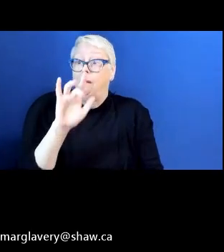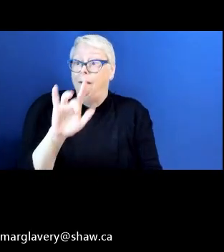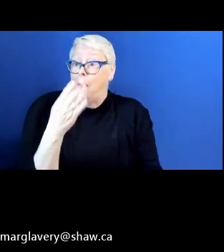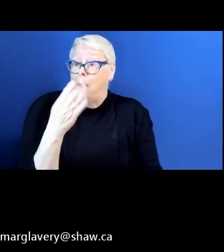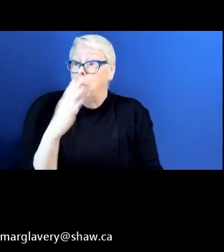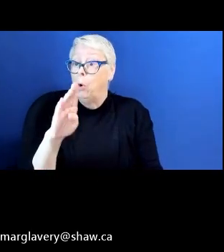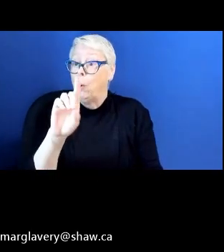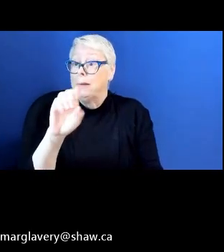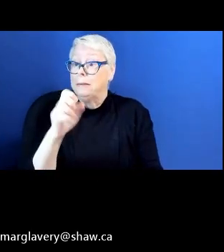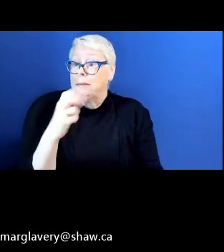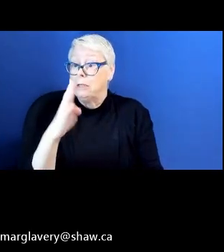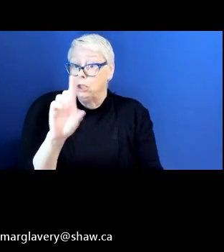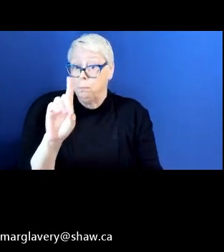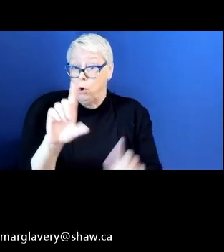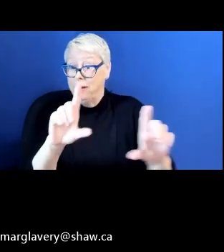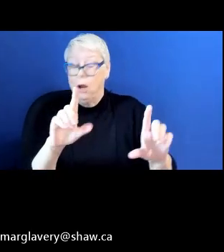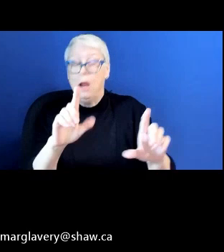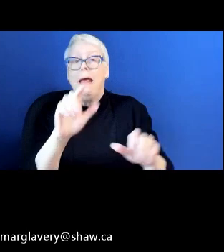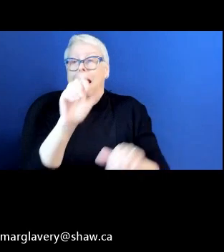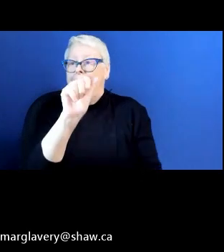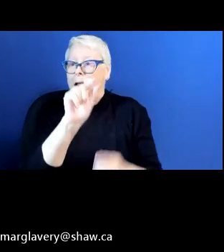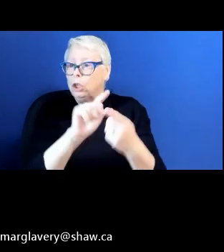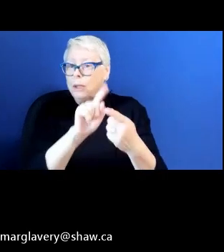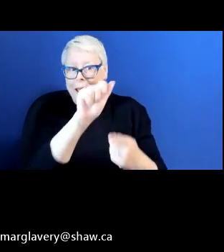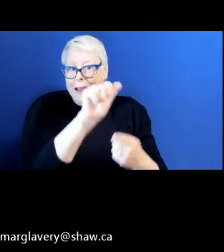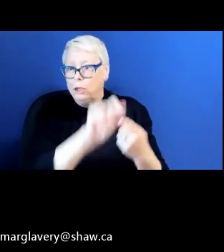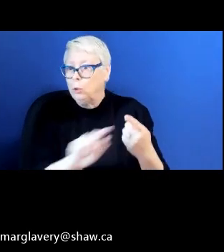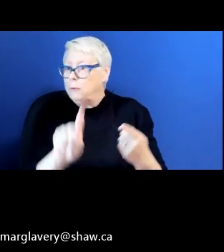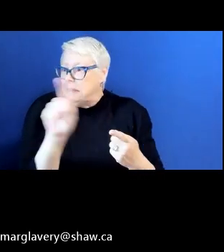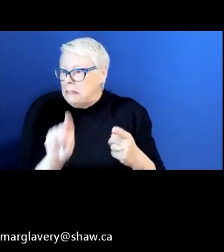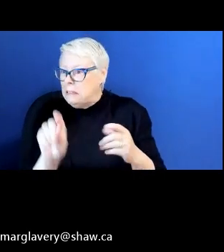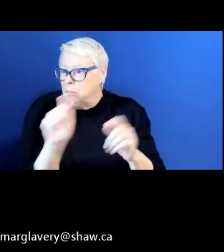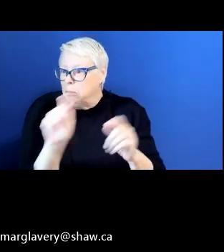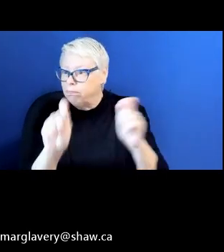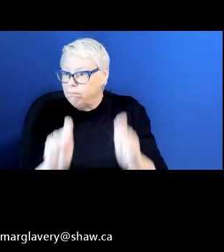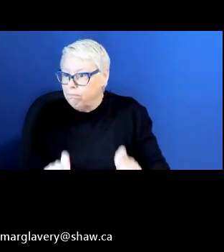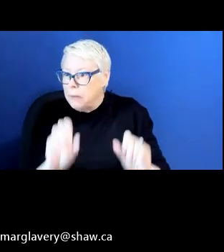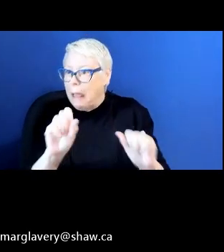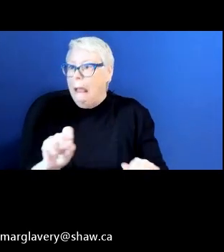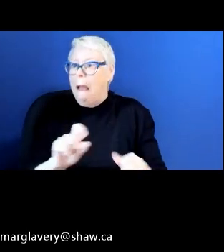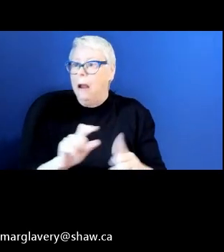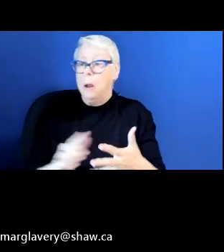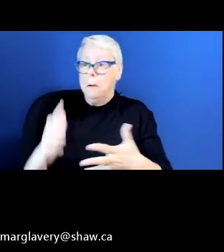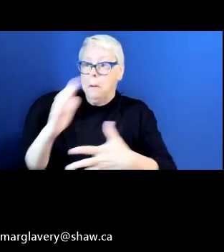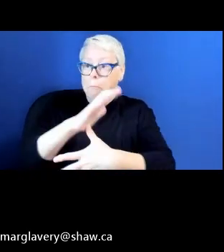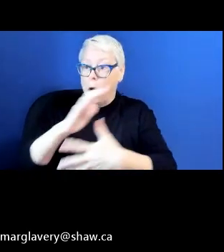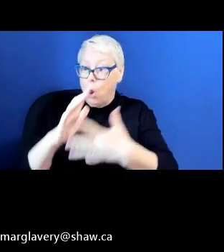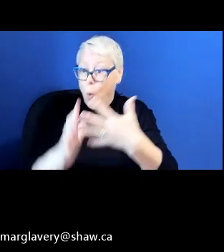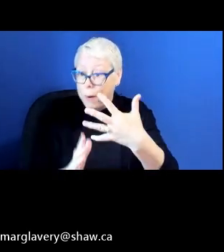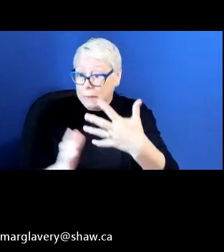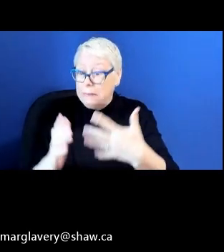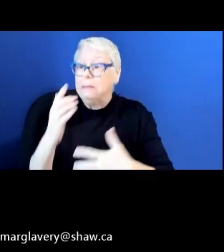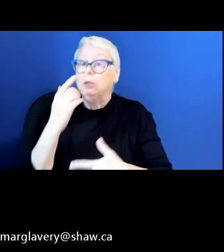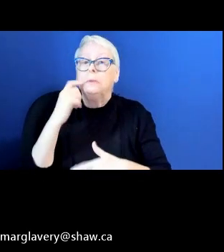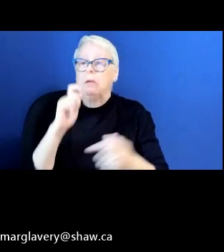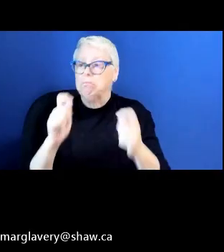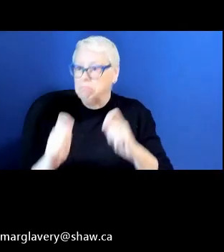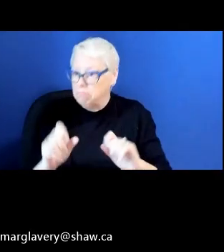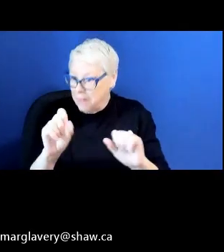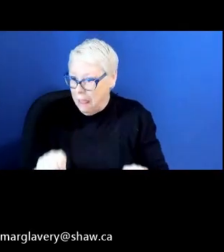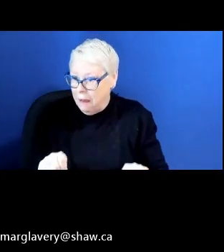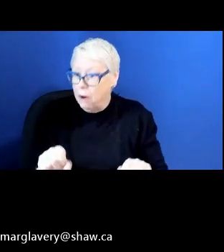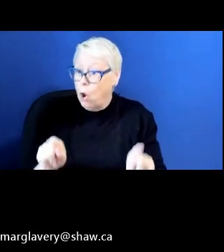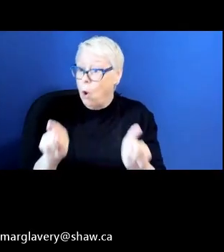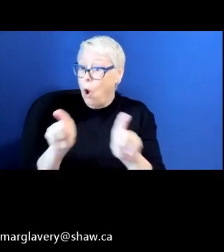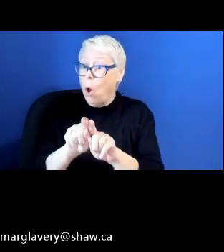you can sort them alphabetically. You can change the priority for the benefits. And also you can see